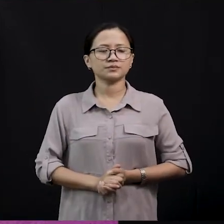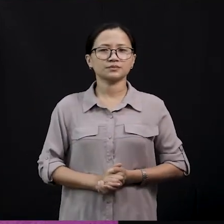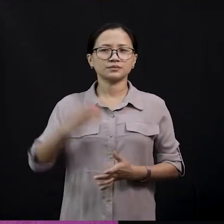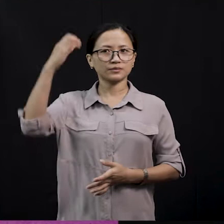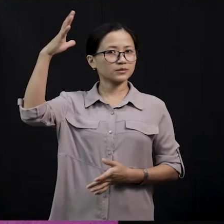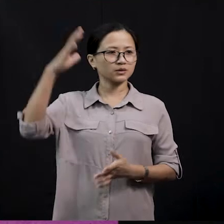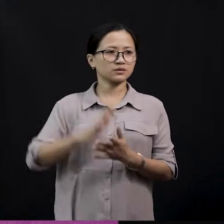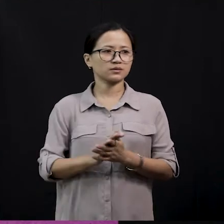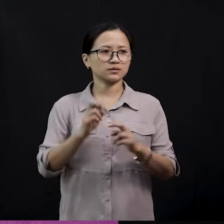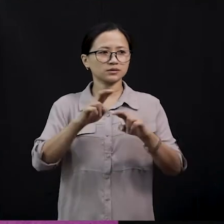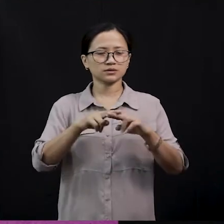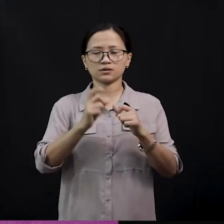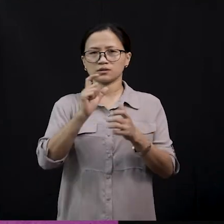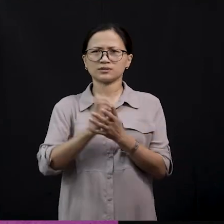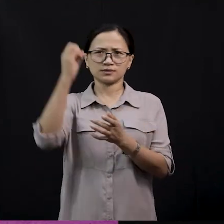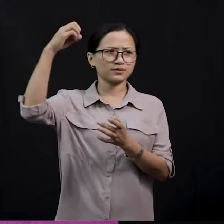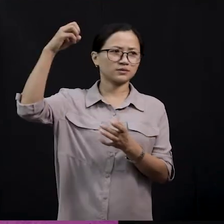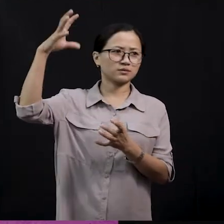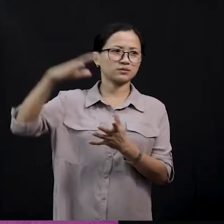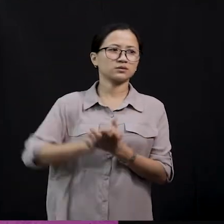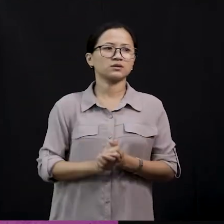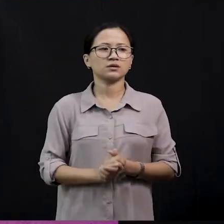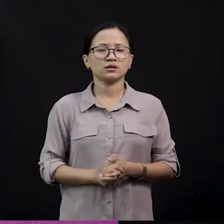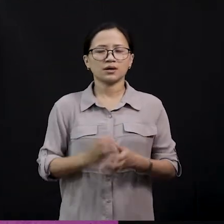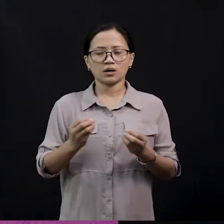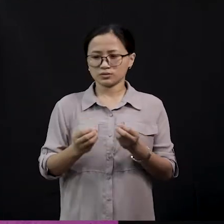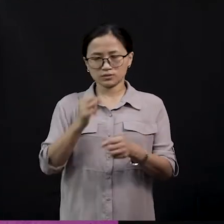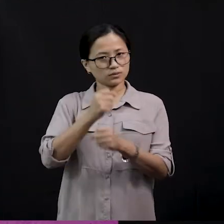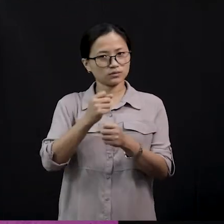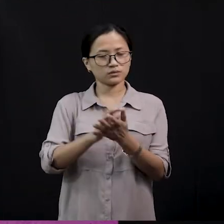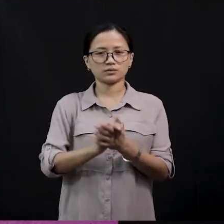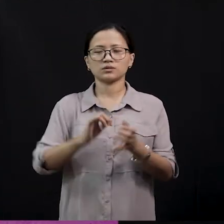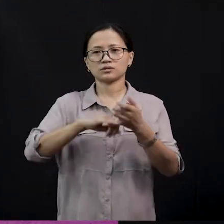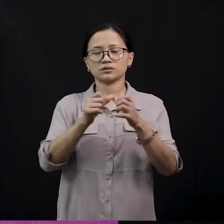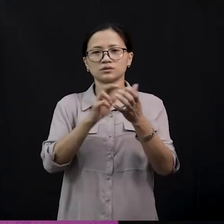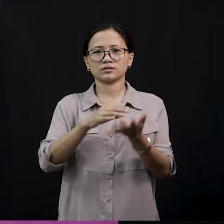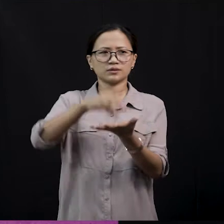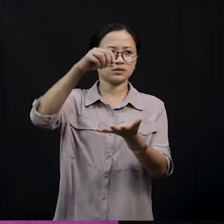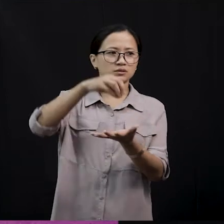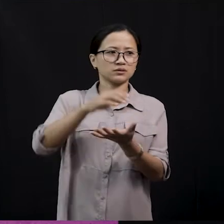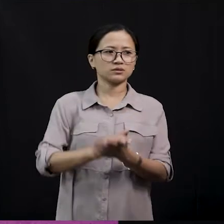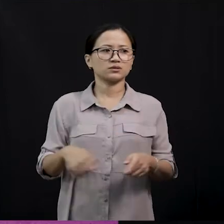The sun glistened on the sand, and the sea waves broke waywardly.